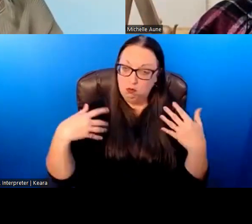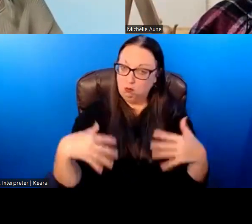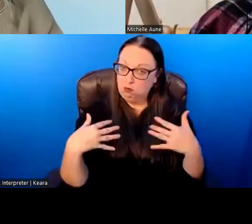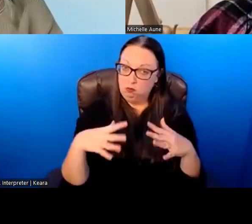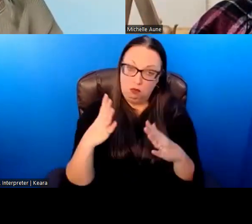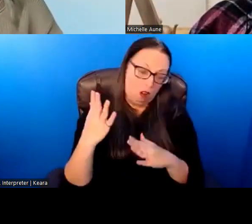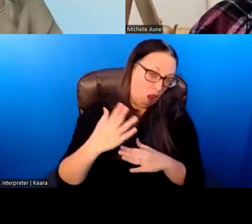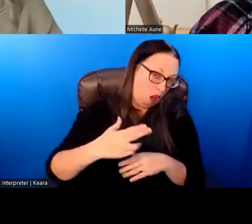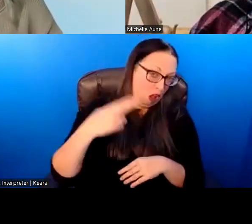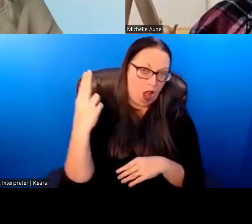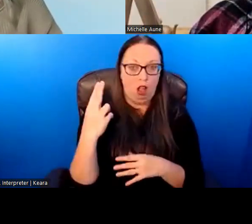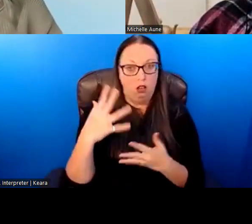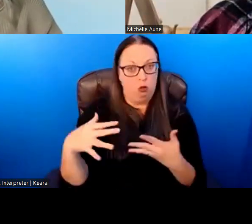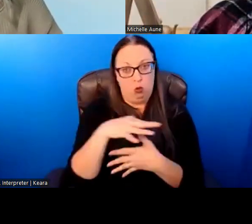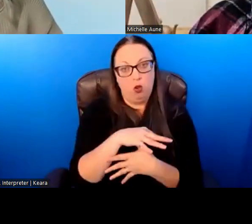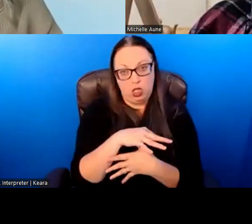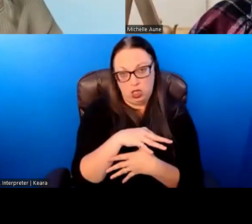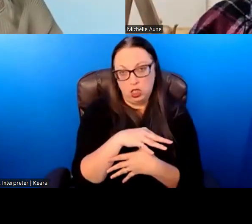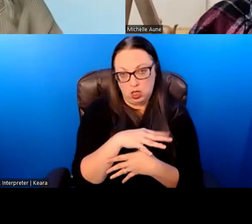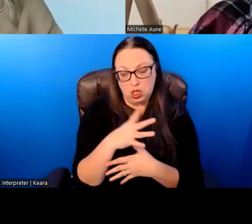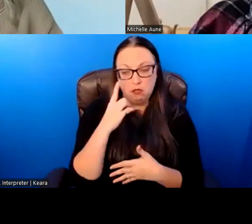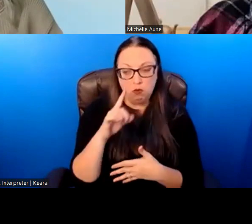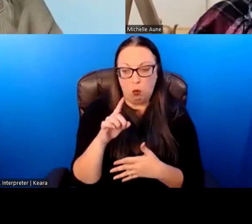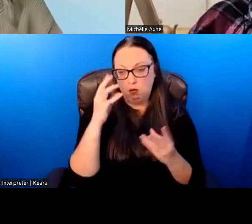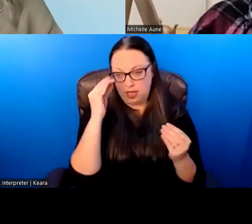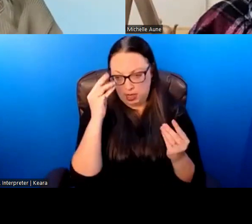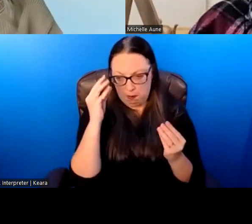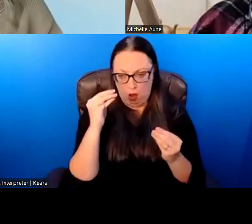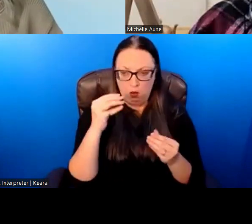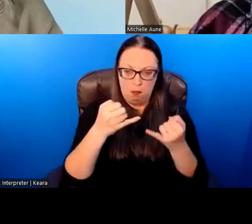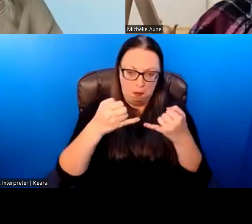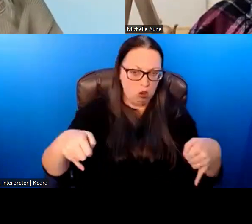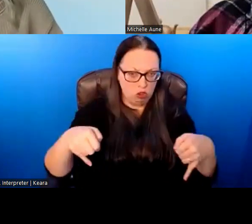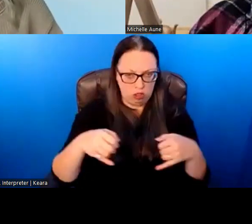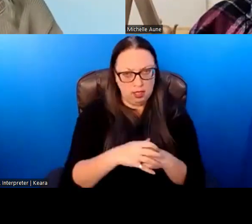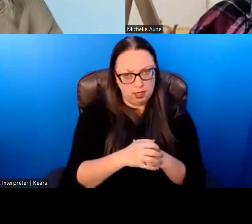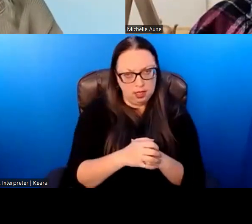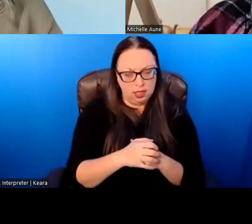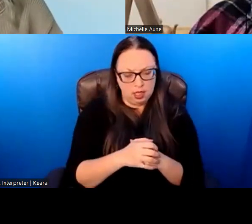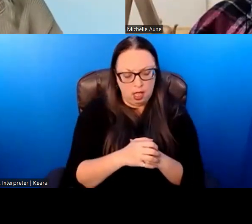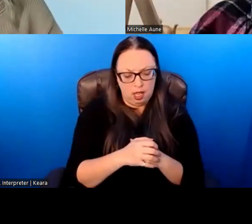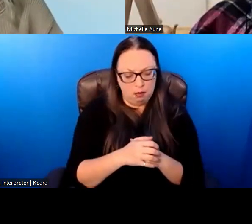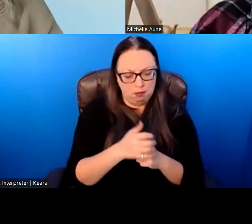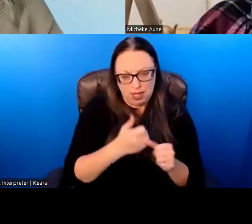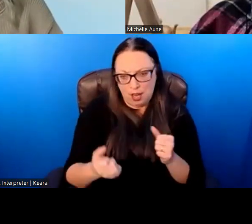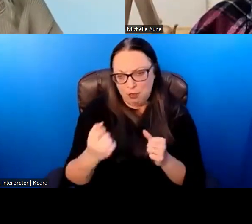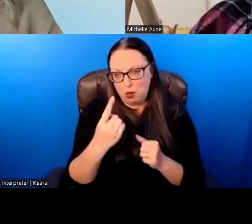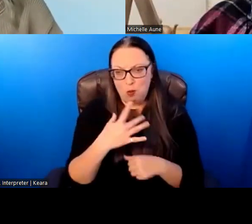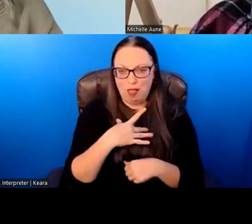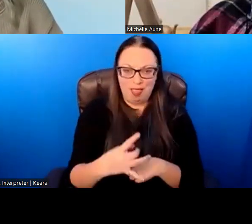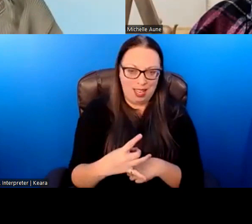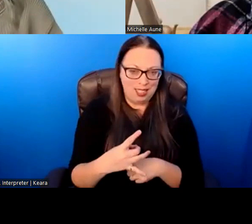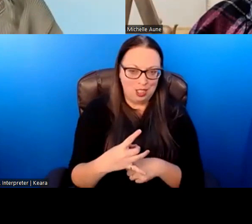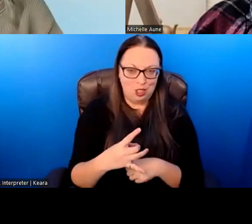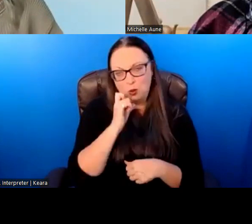a high priority to think about, is boundaries, and everybody likes to not